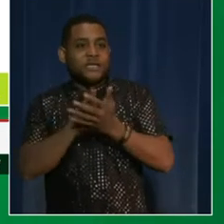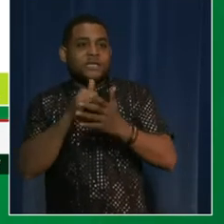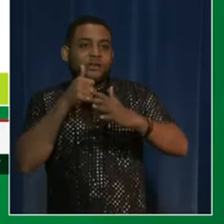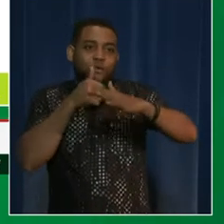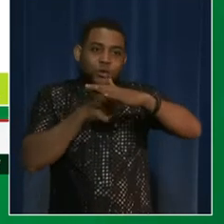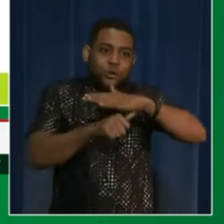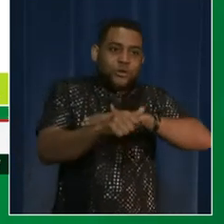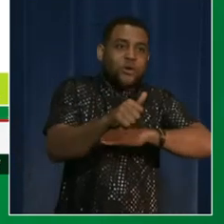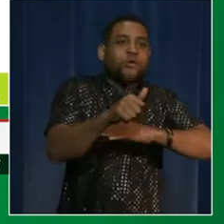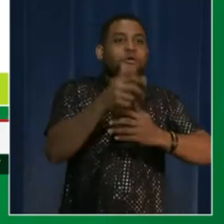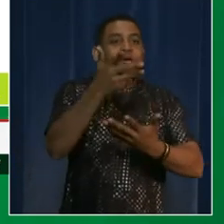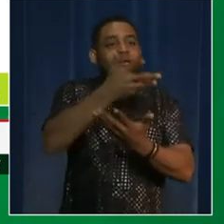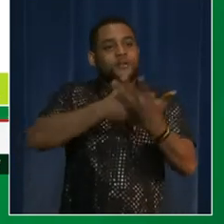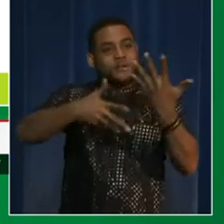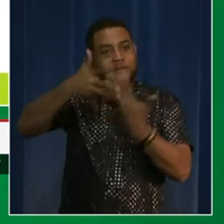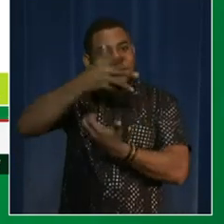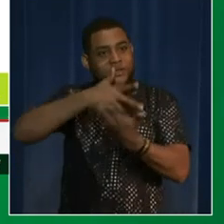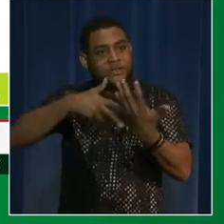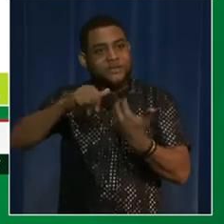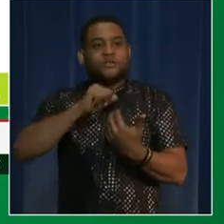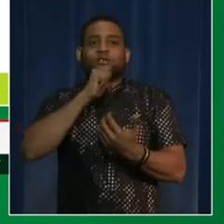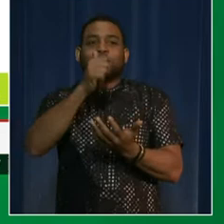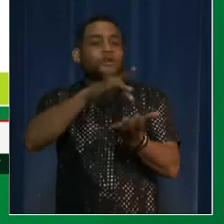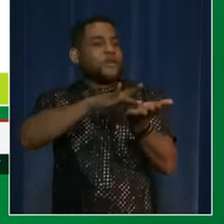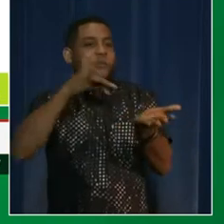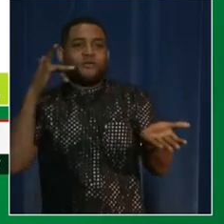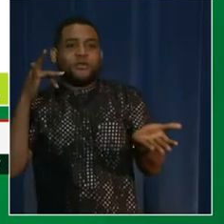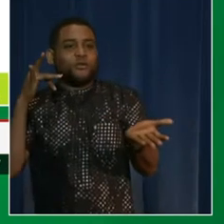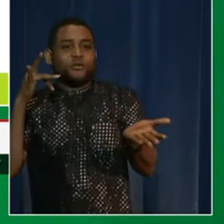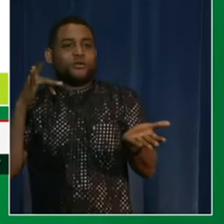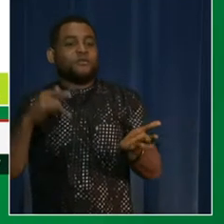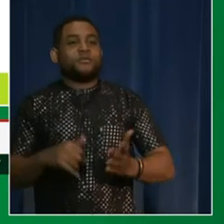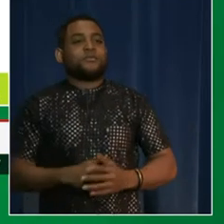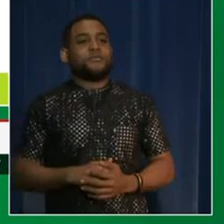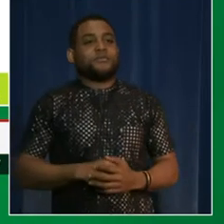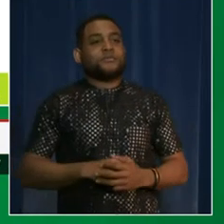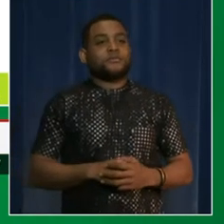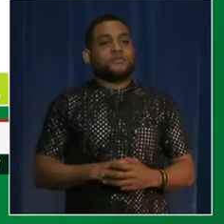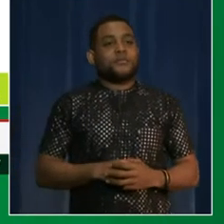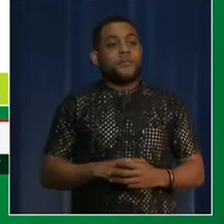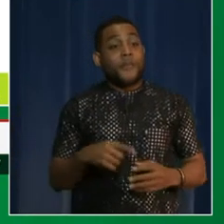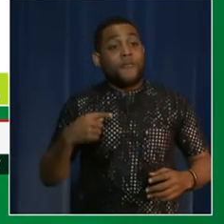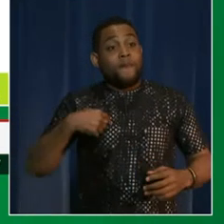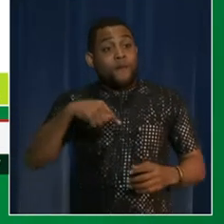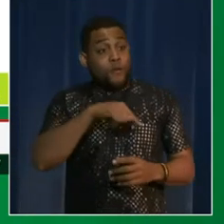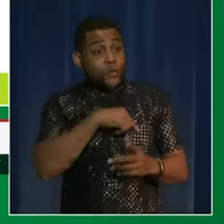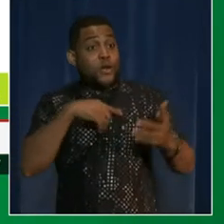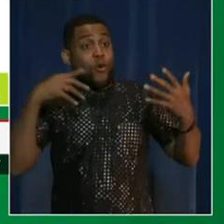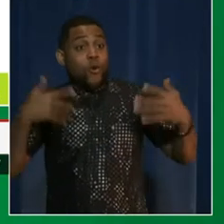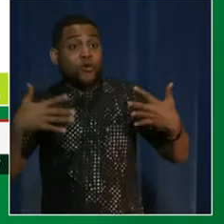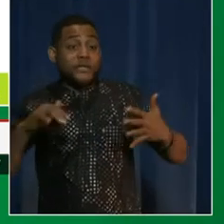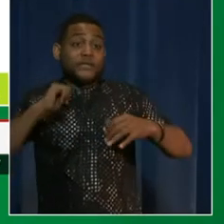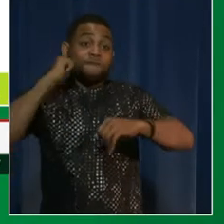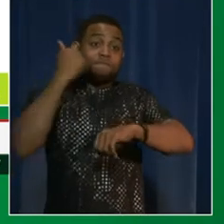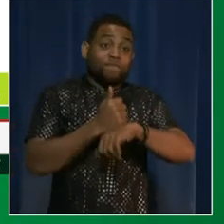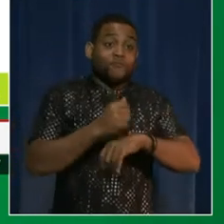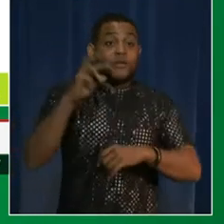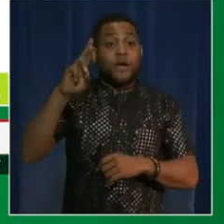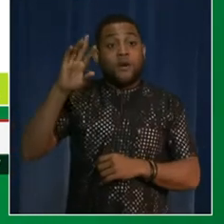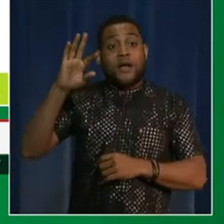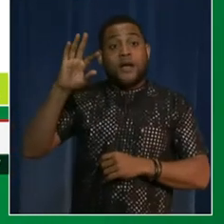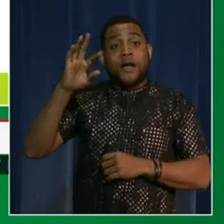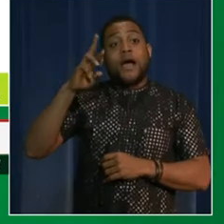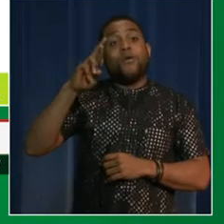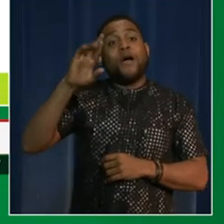socially disadvantaged. We have already issued a number of RFPs under the Equity RFP